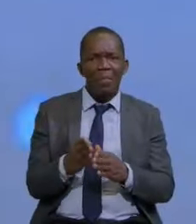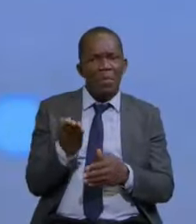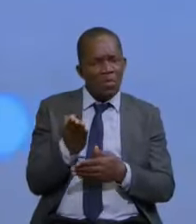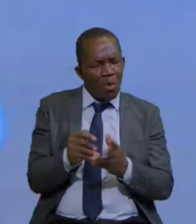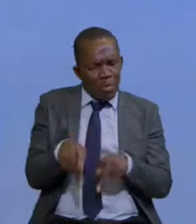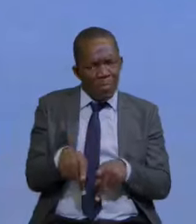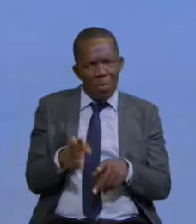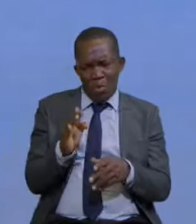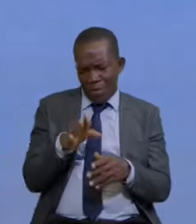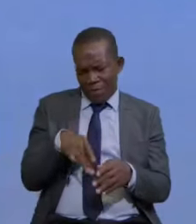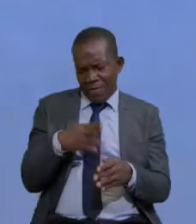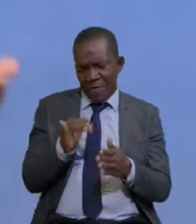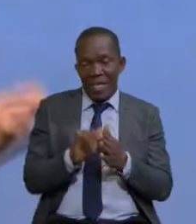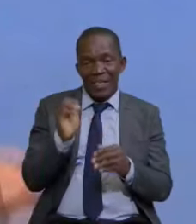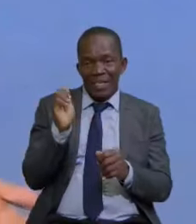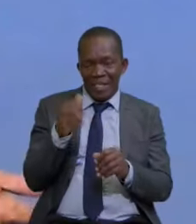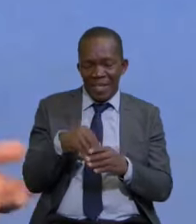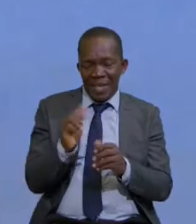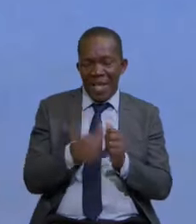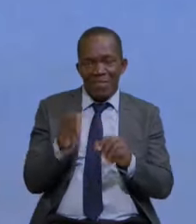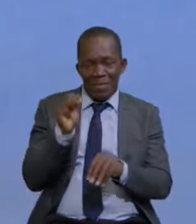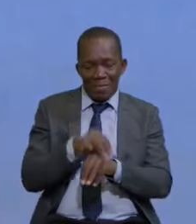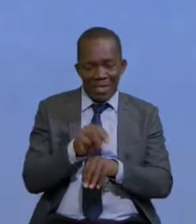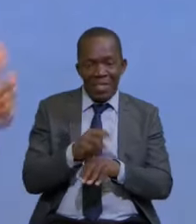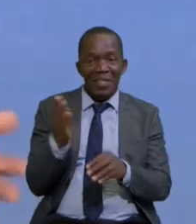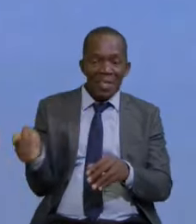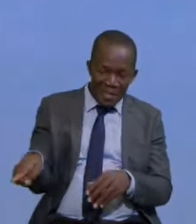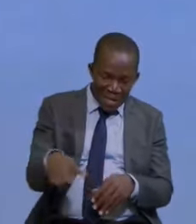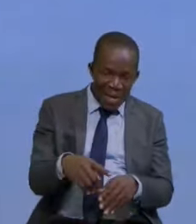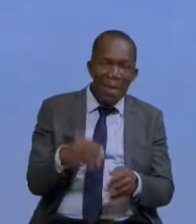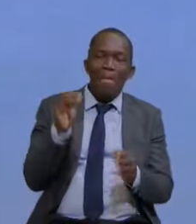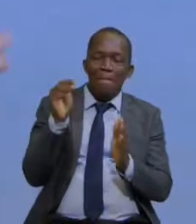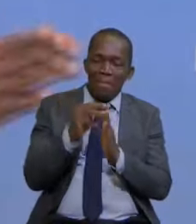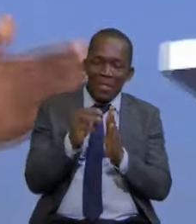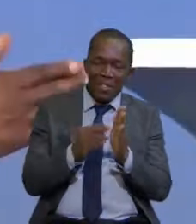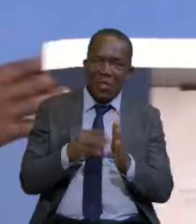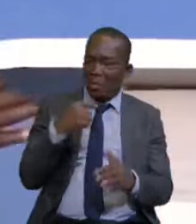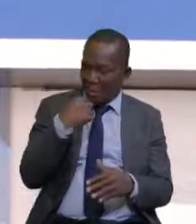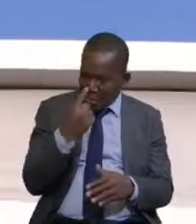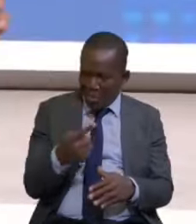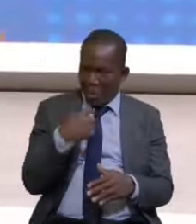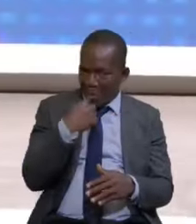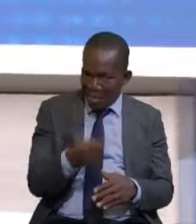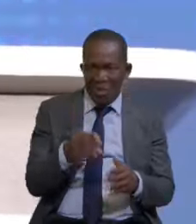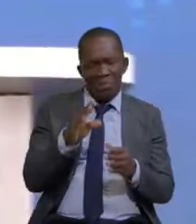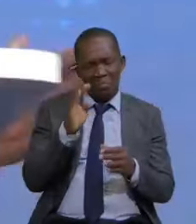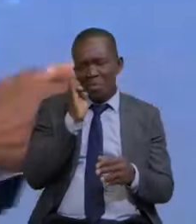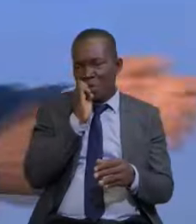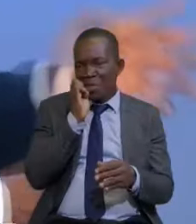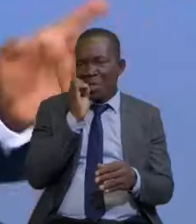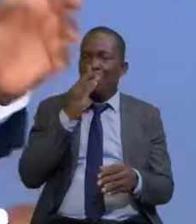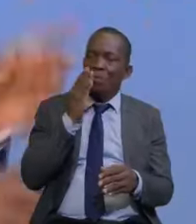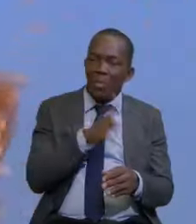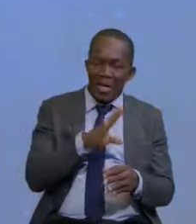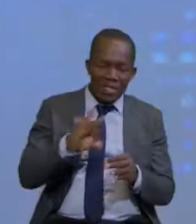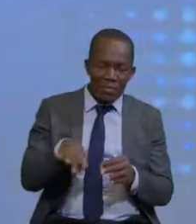mention devil, they have to mention Satan, they have to mention evil spirit, they have to mention dark powers, they have to mention